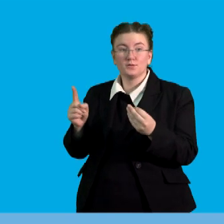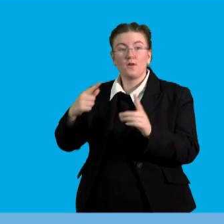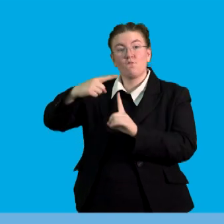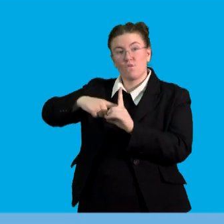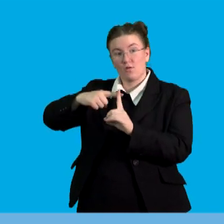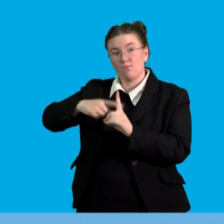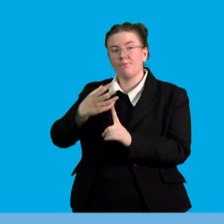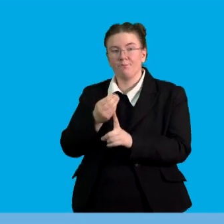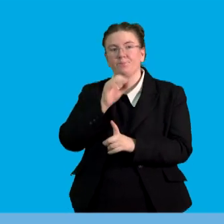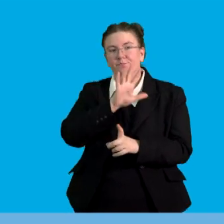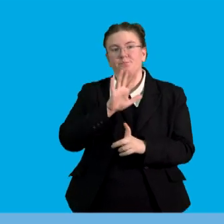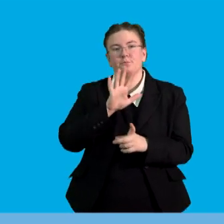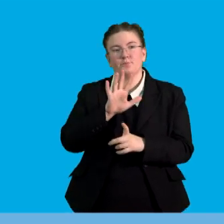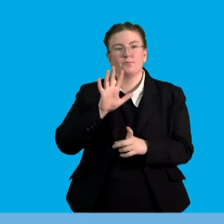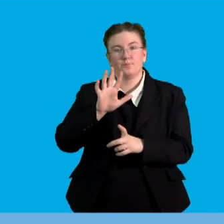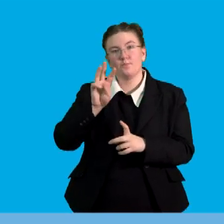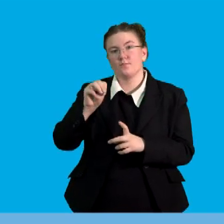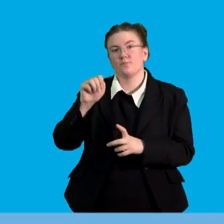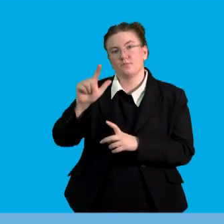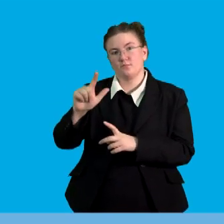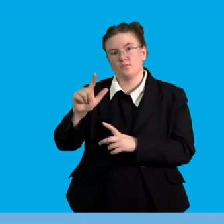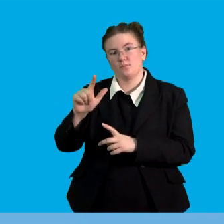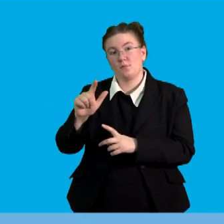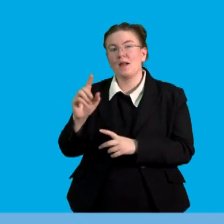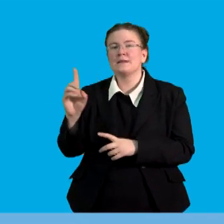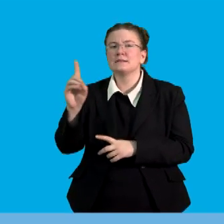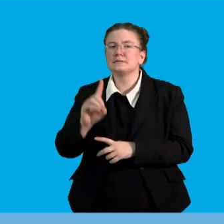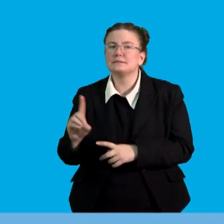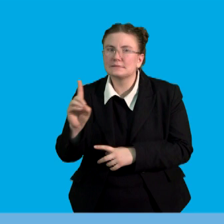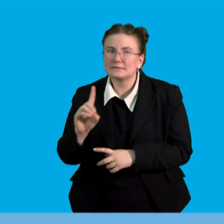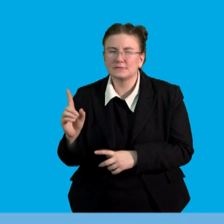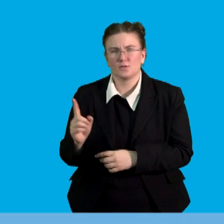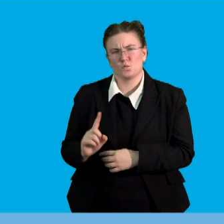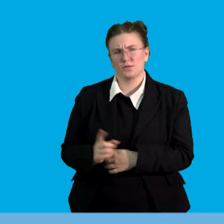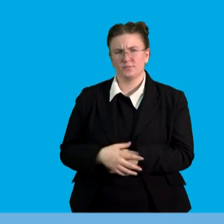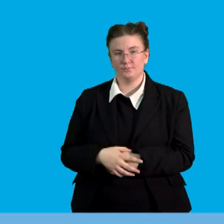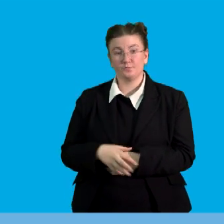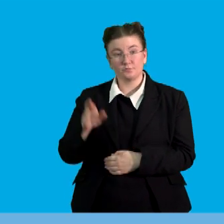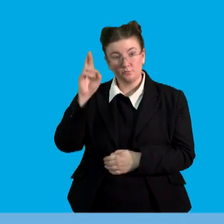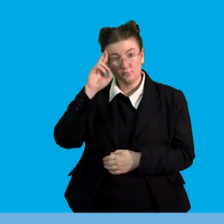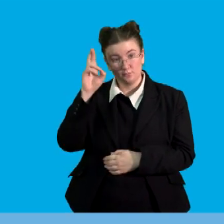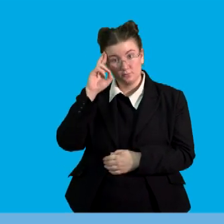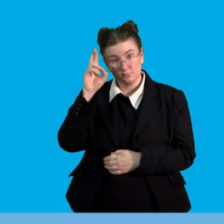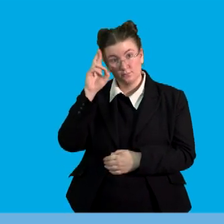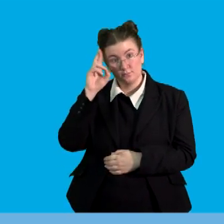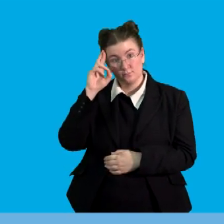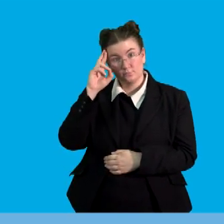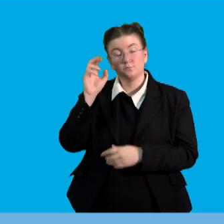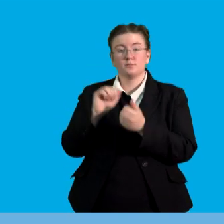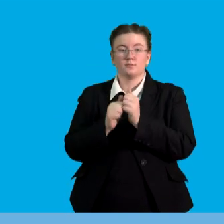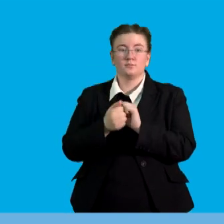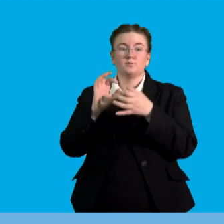its volume is 555 milliliters. What is the density of the butter? So remember the